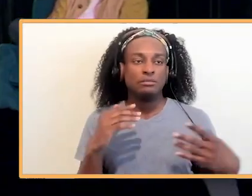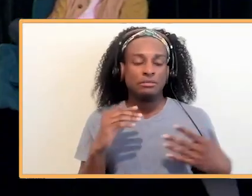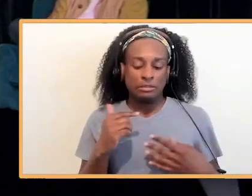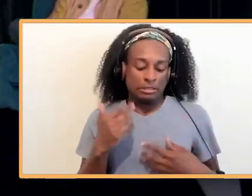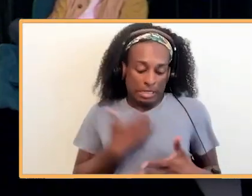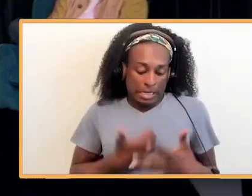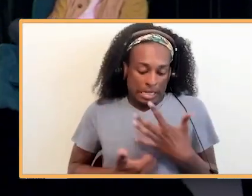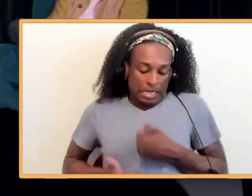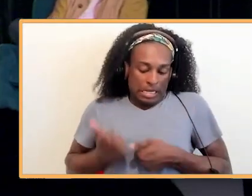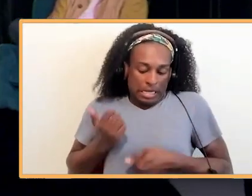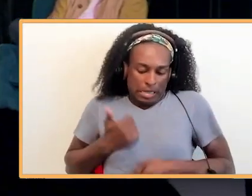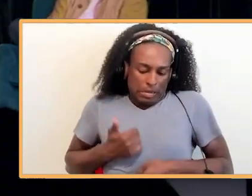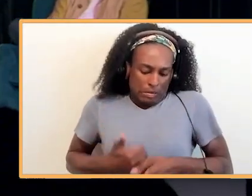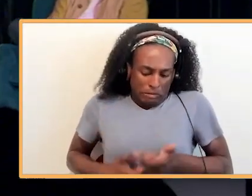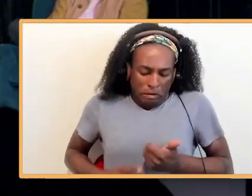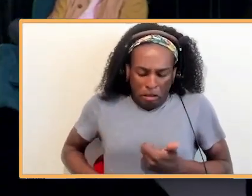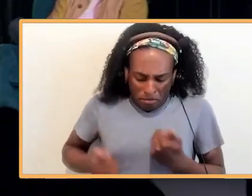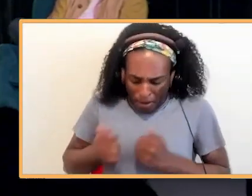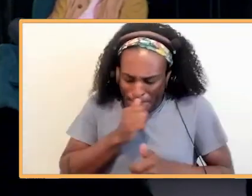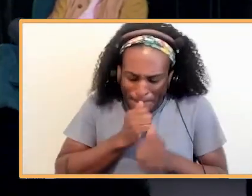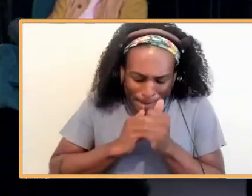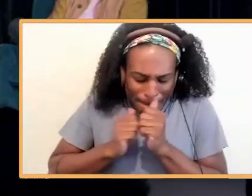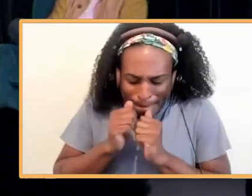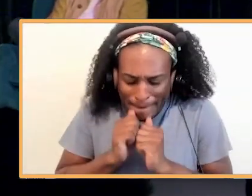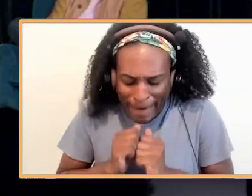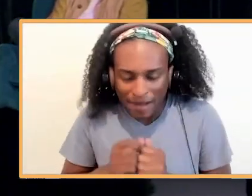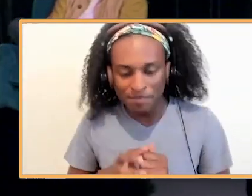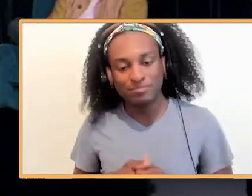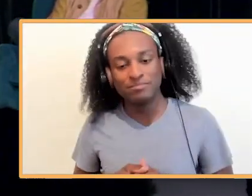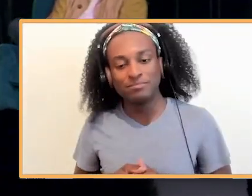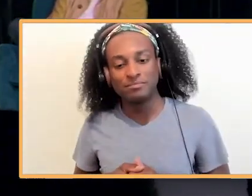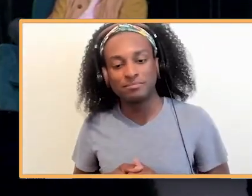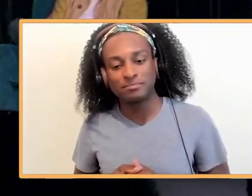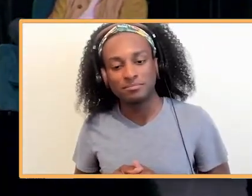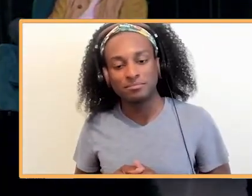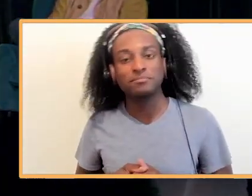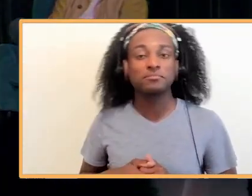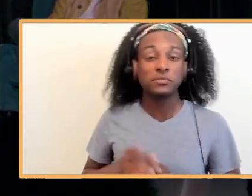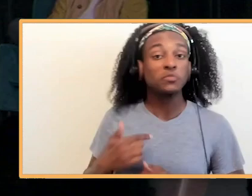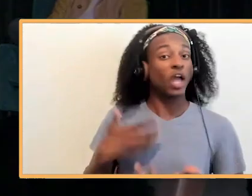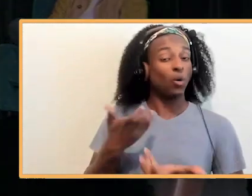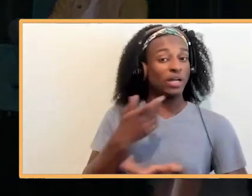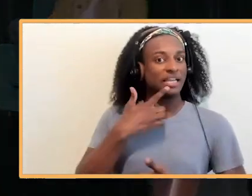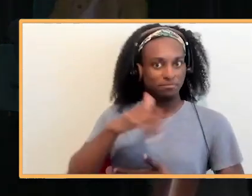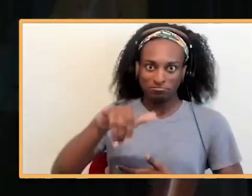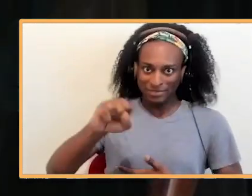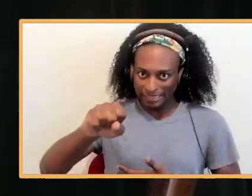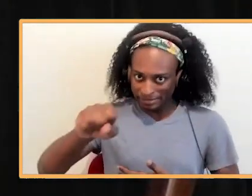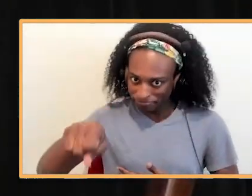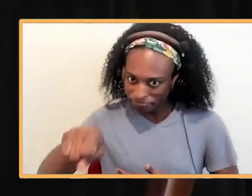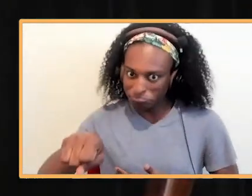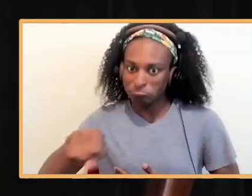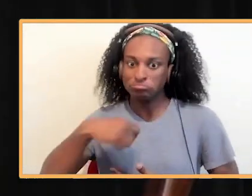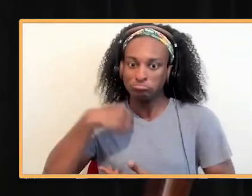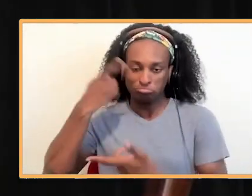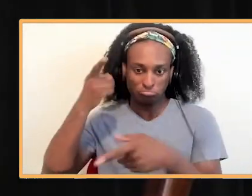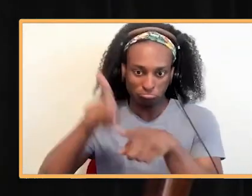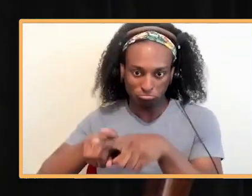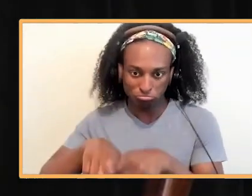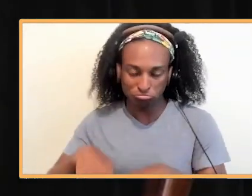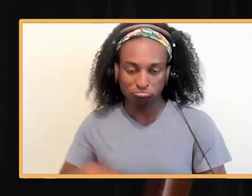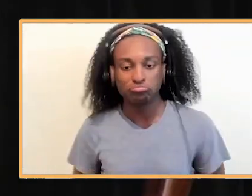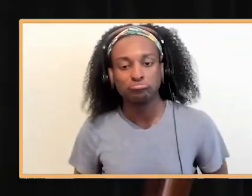stuffed. So, May I just say that absolutely, and privilege